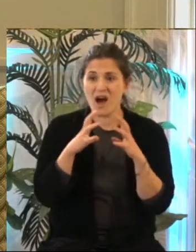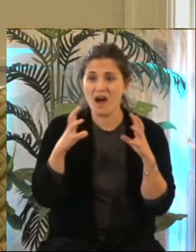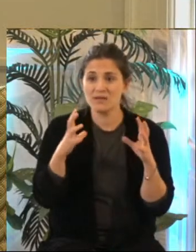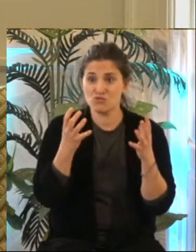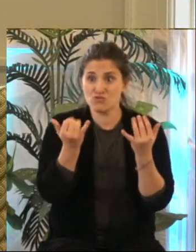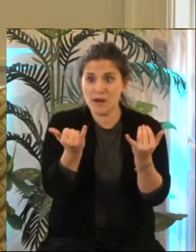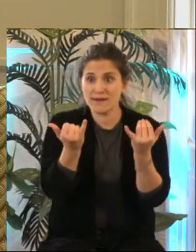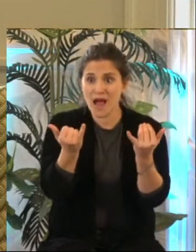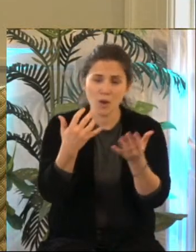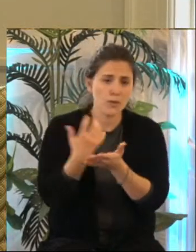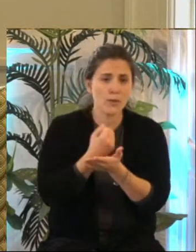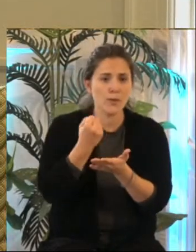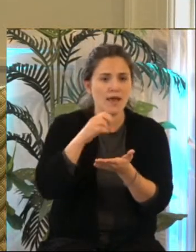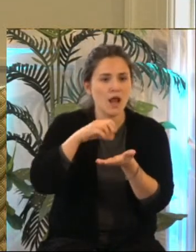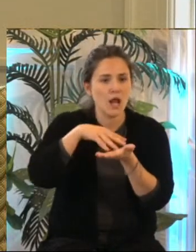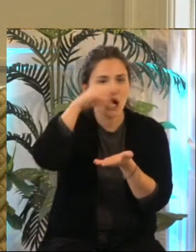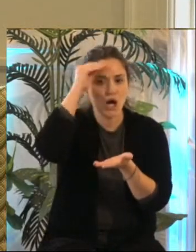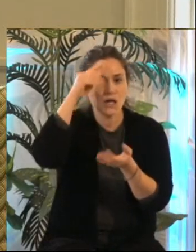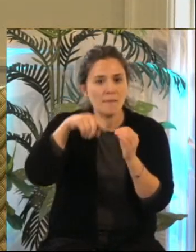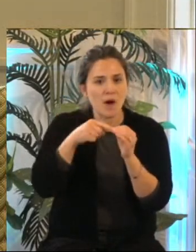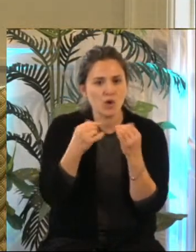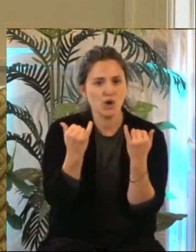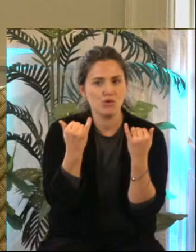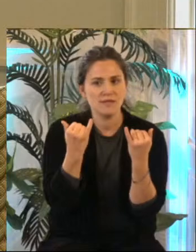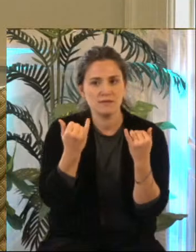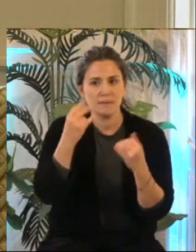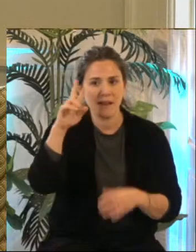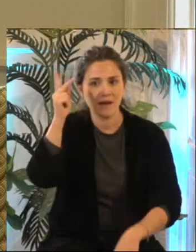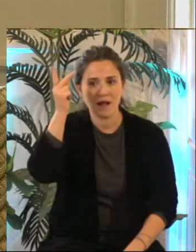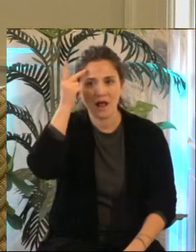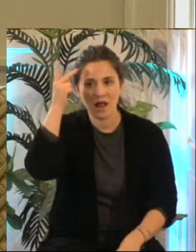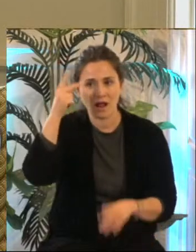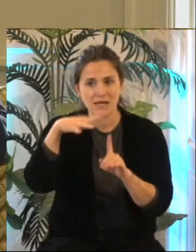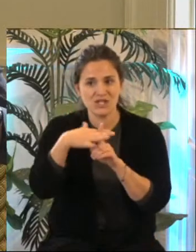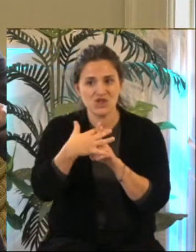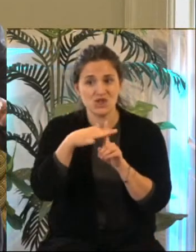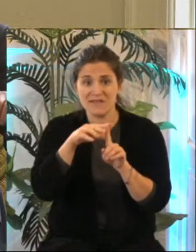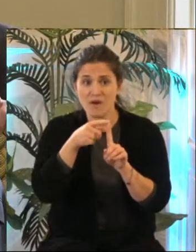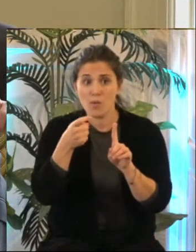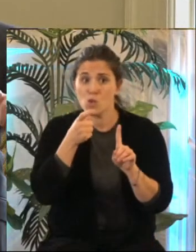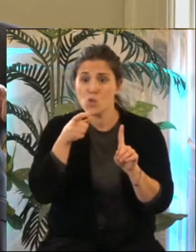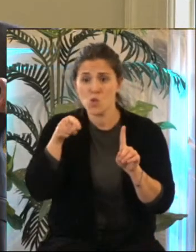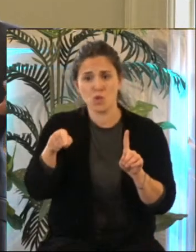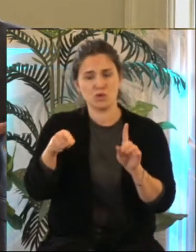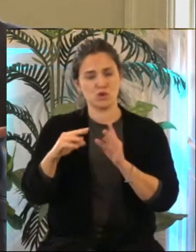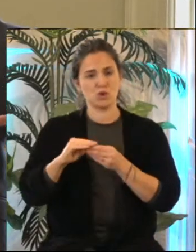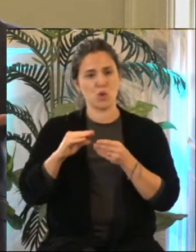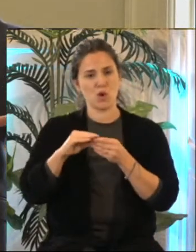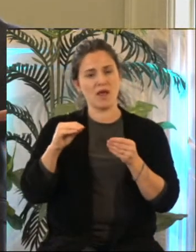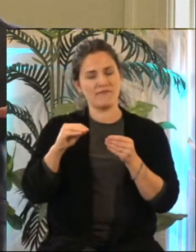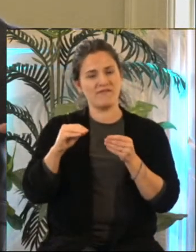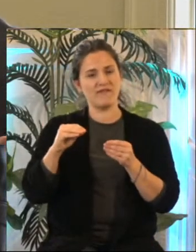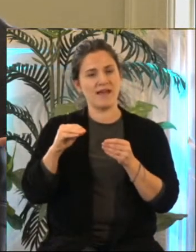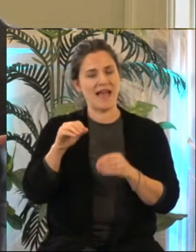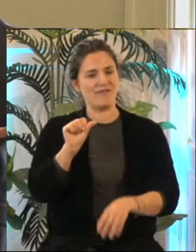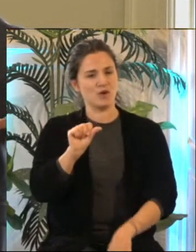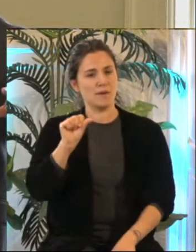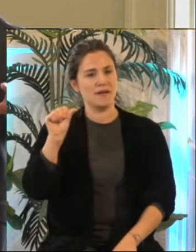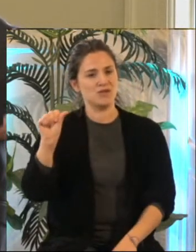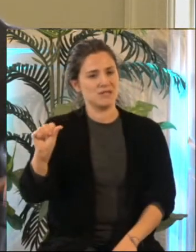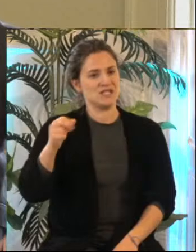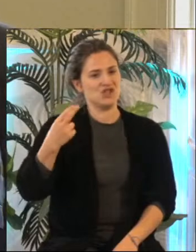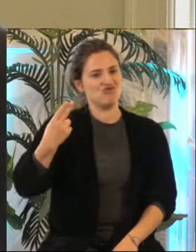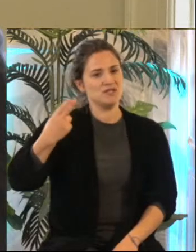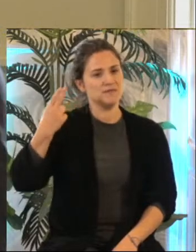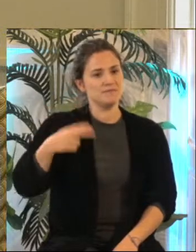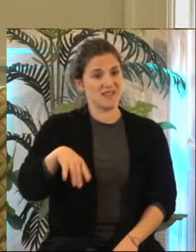now about our current conditions from the story of African American history and the experience of African Americans